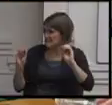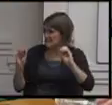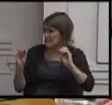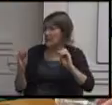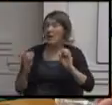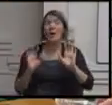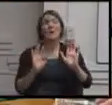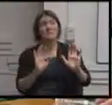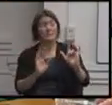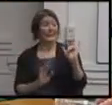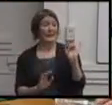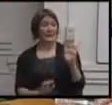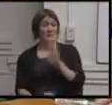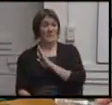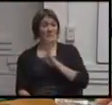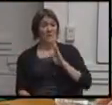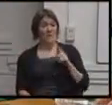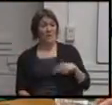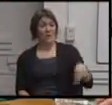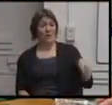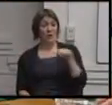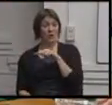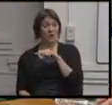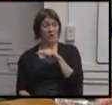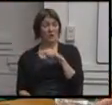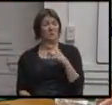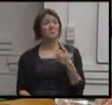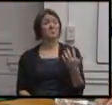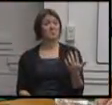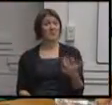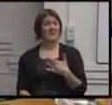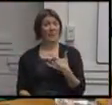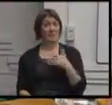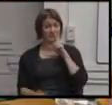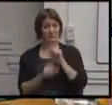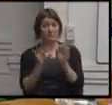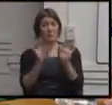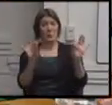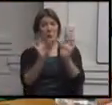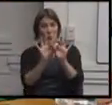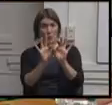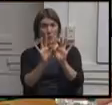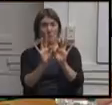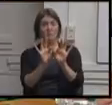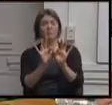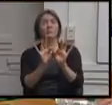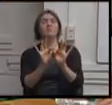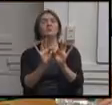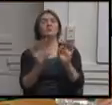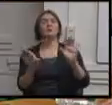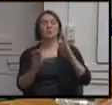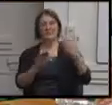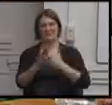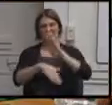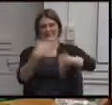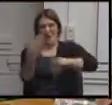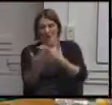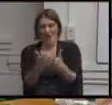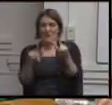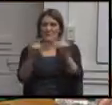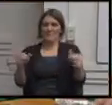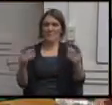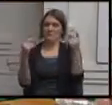question. If the board saw it as most beneficial to do the project all at once and not